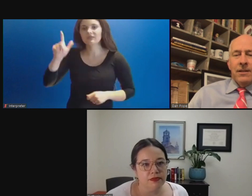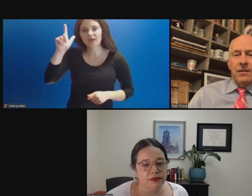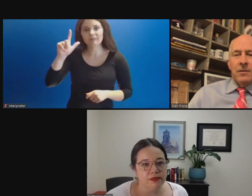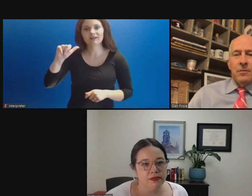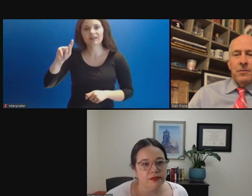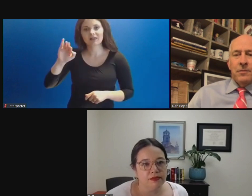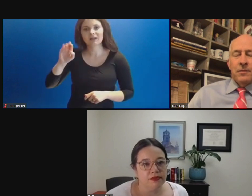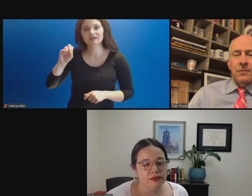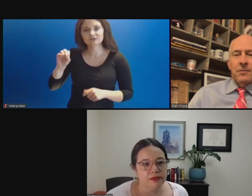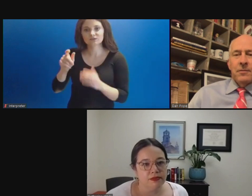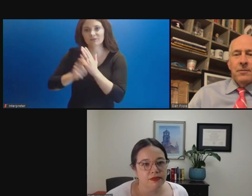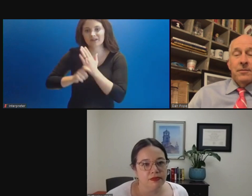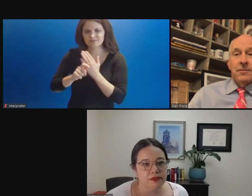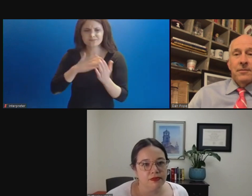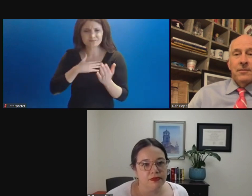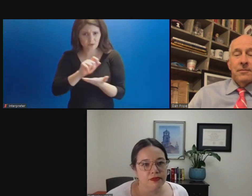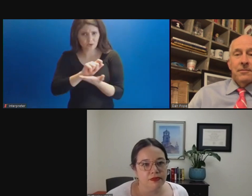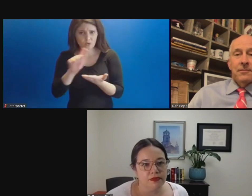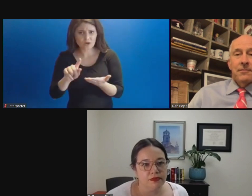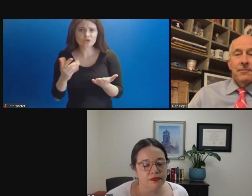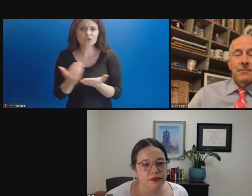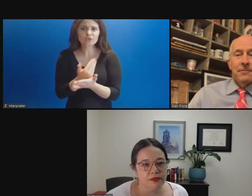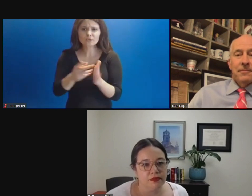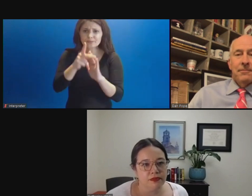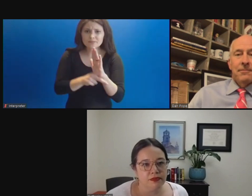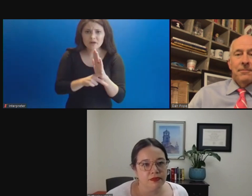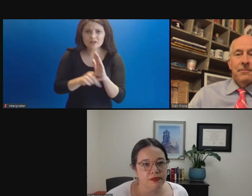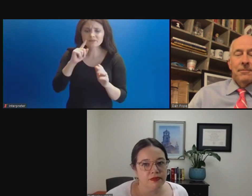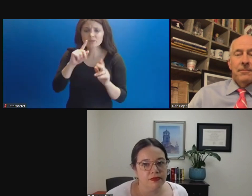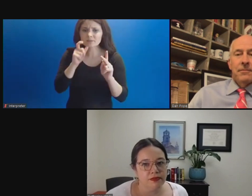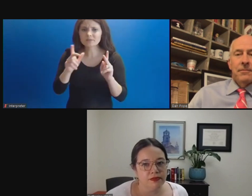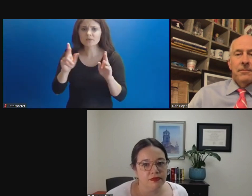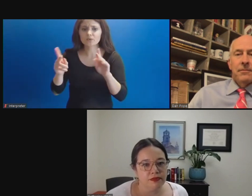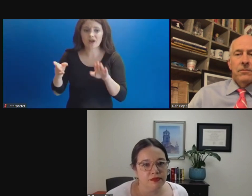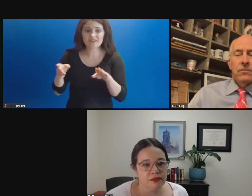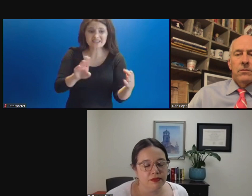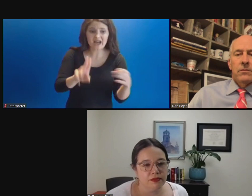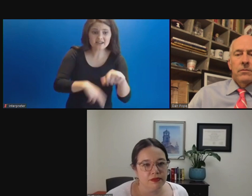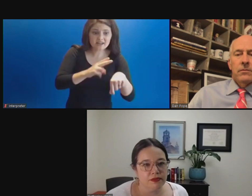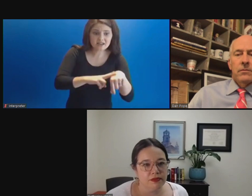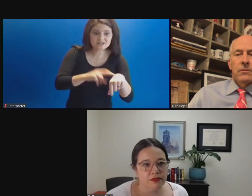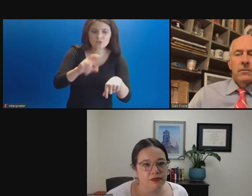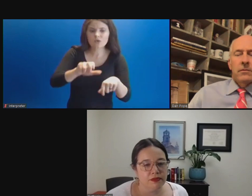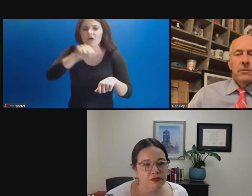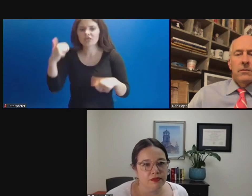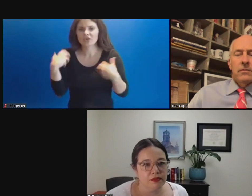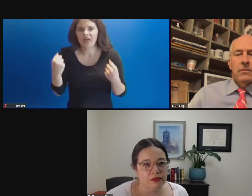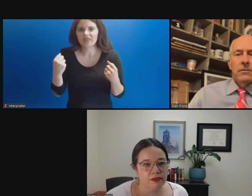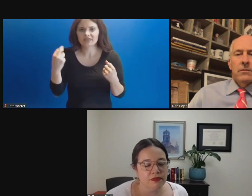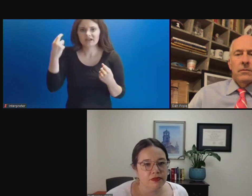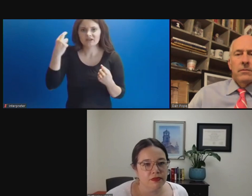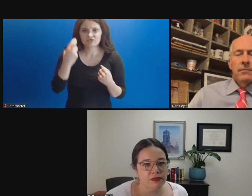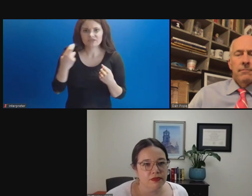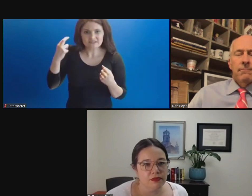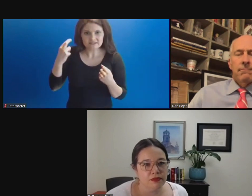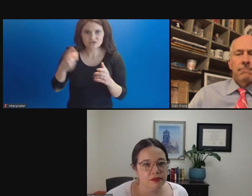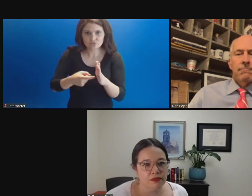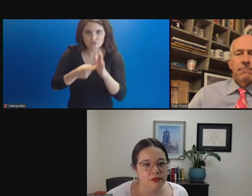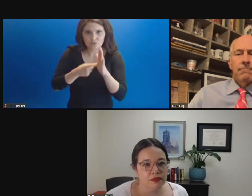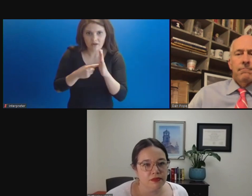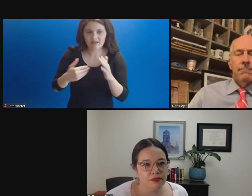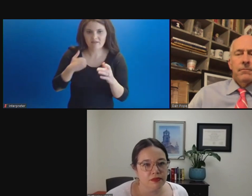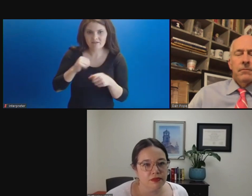question is there a new protocol for people that have died naturally or to other health issues requiring them to have the